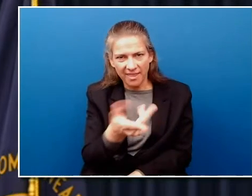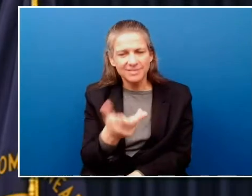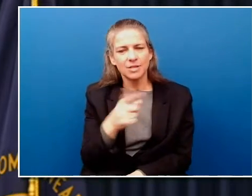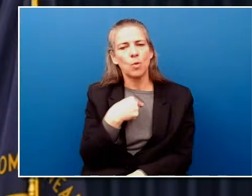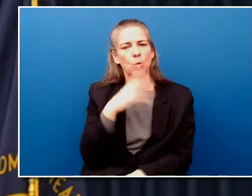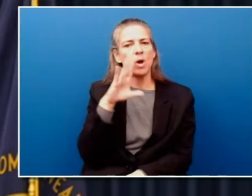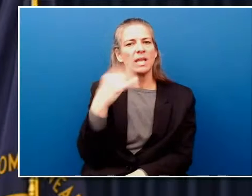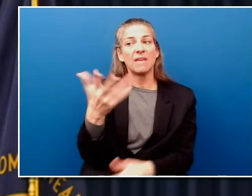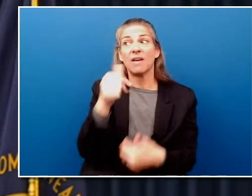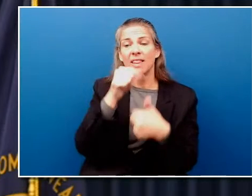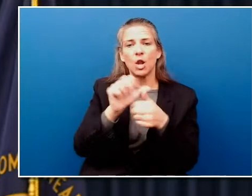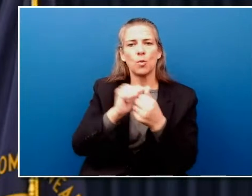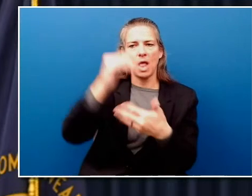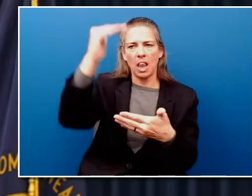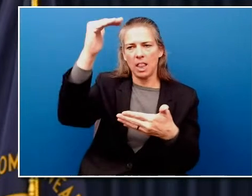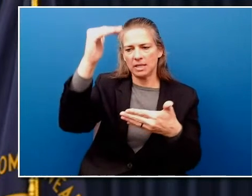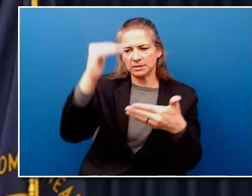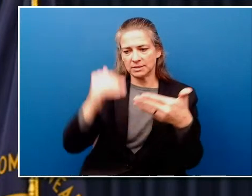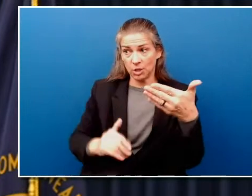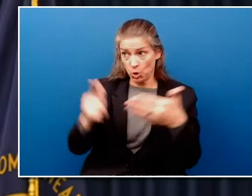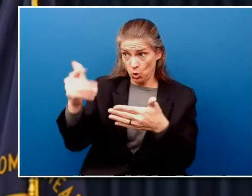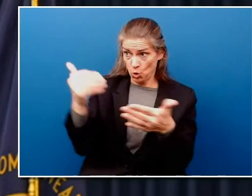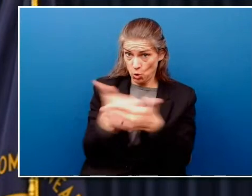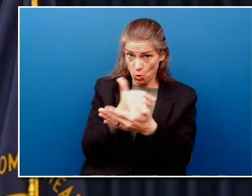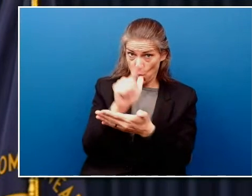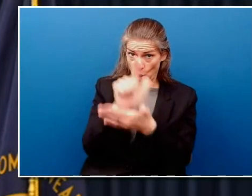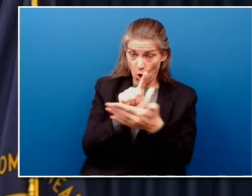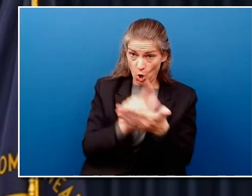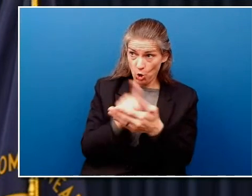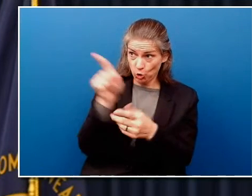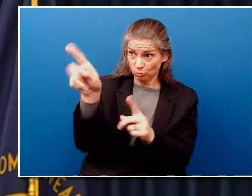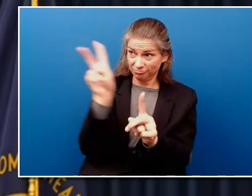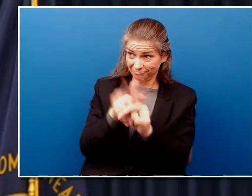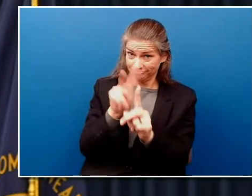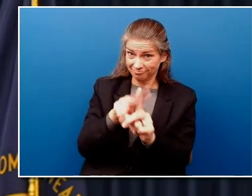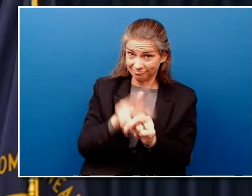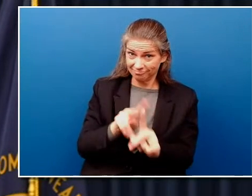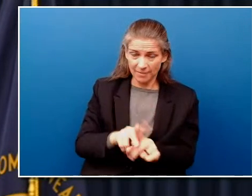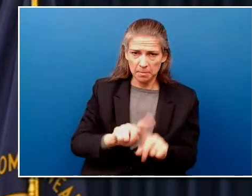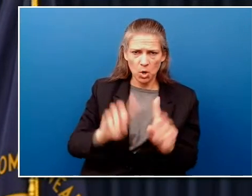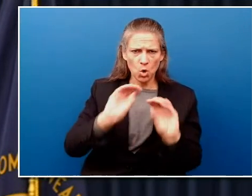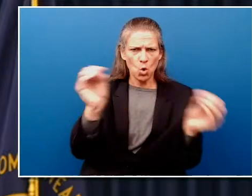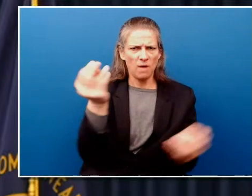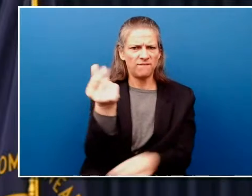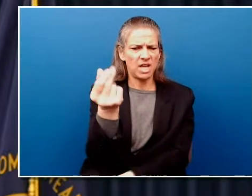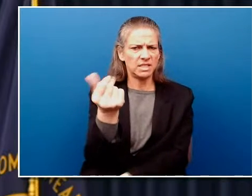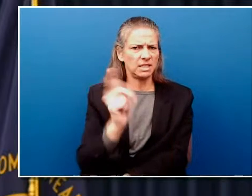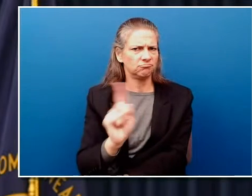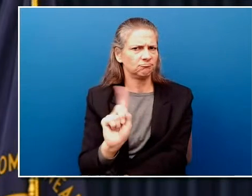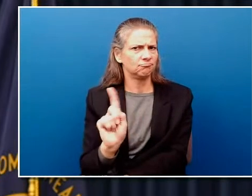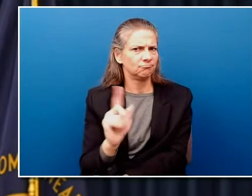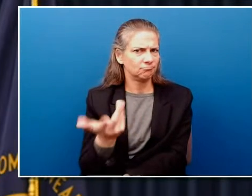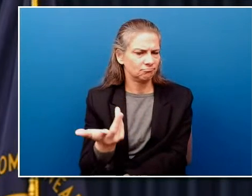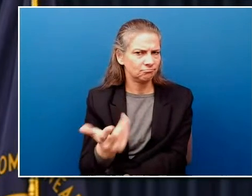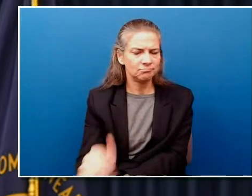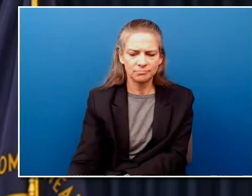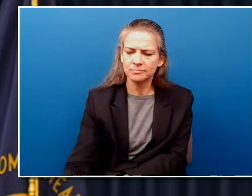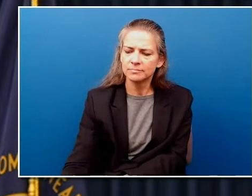a list of new laws that have gone into effect, but no funding has been provided for them.